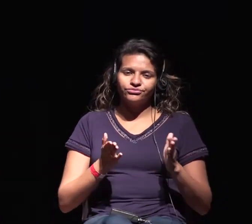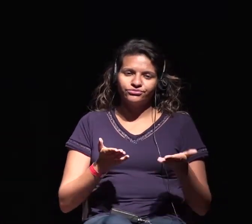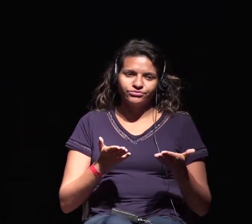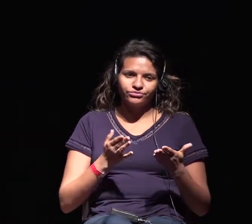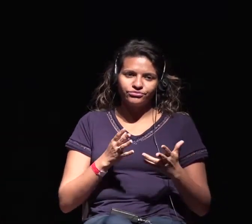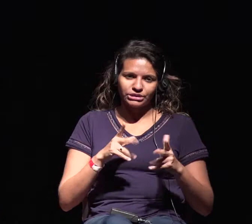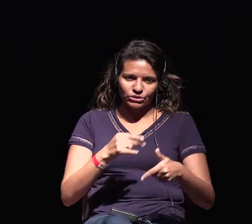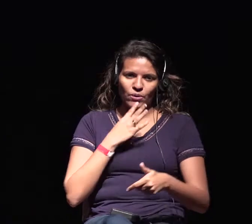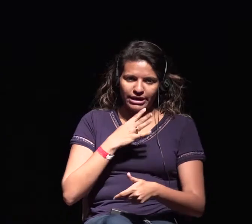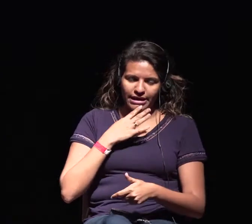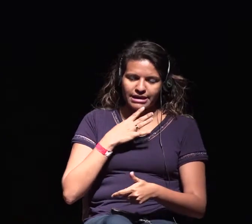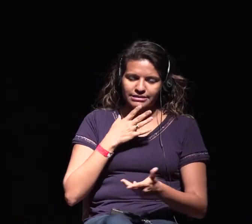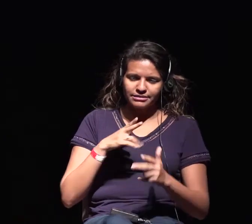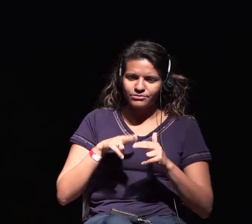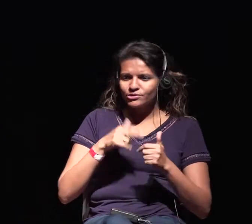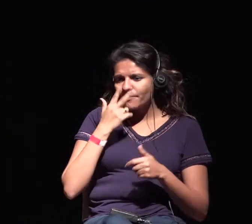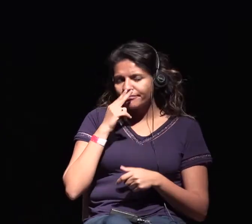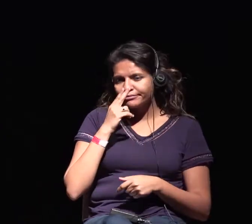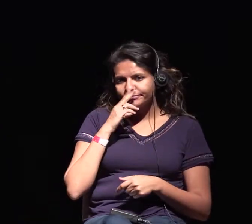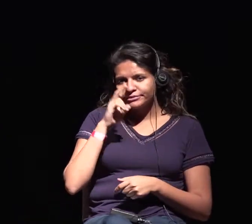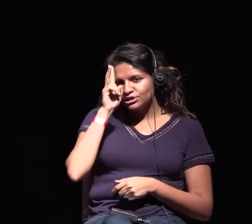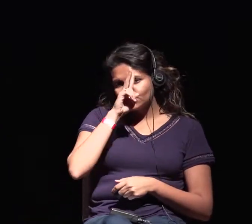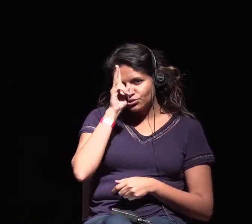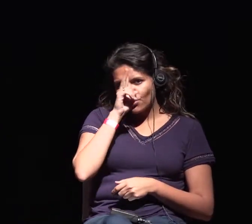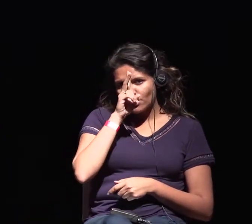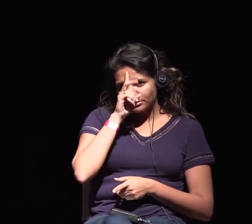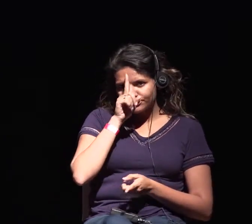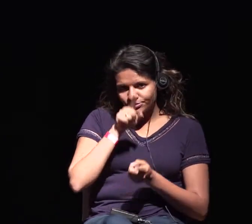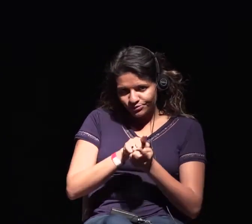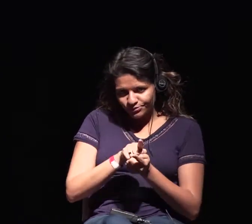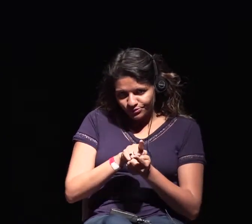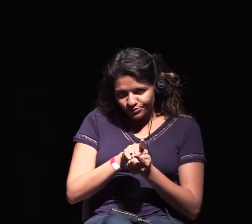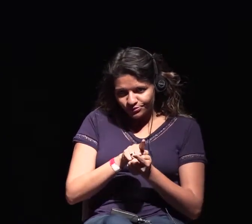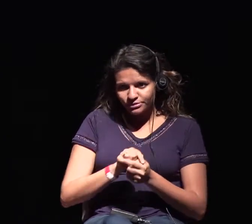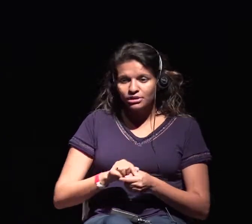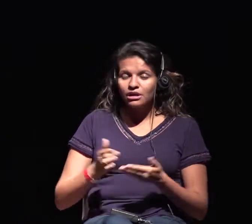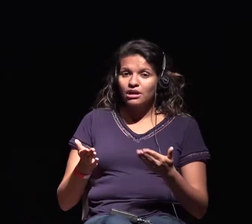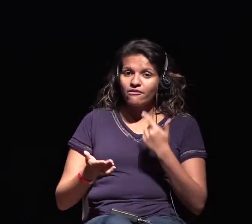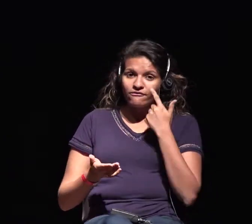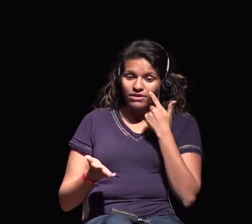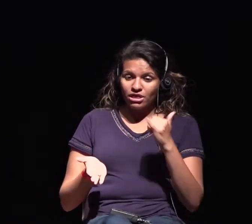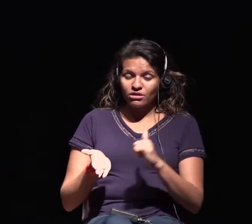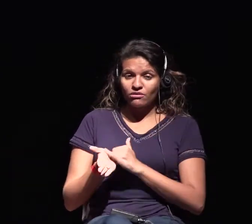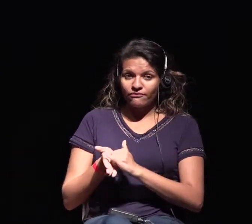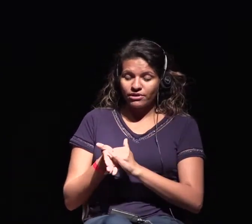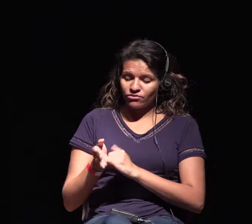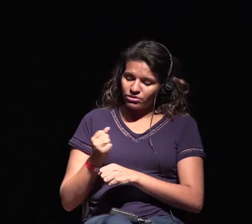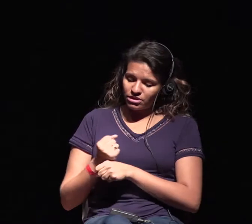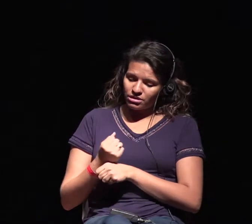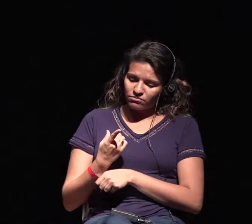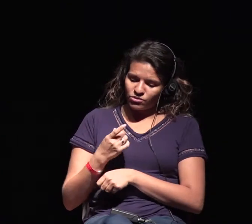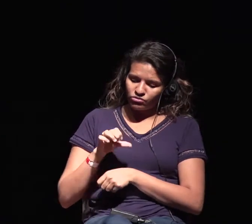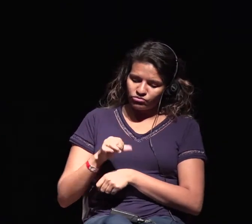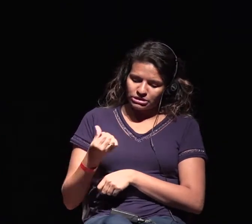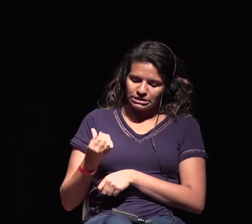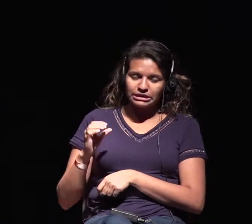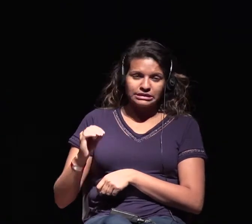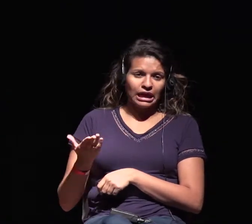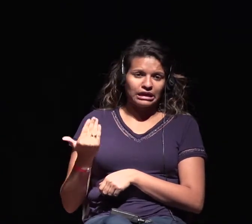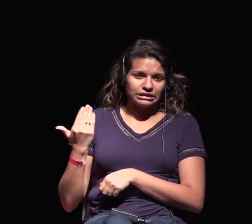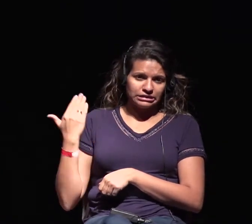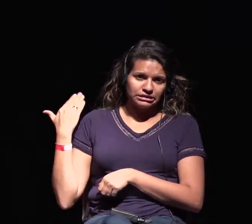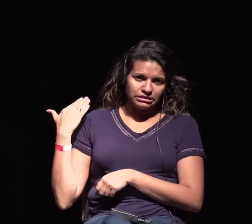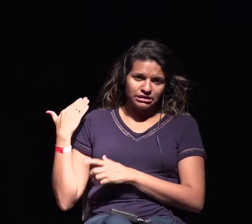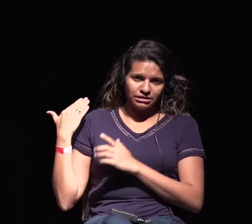its provincialism. I'm looking at New York in the 1960s, but I hope that it opens methodologically into